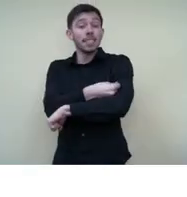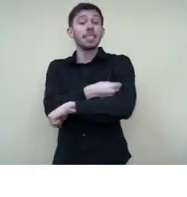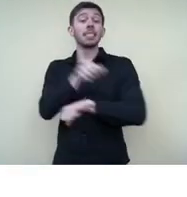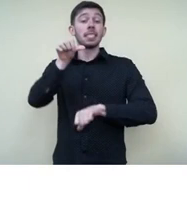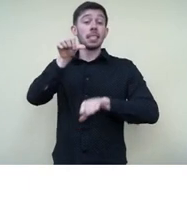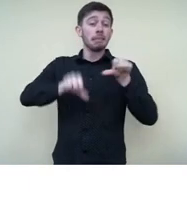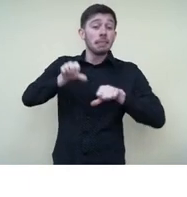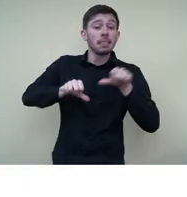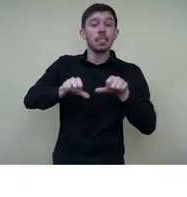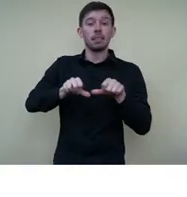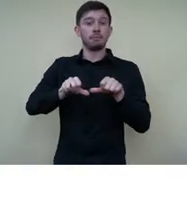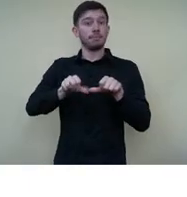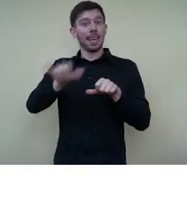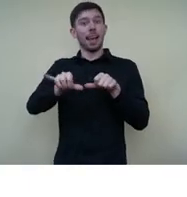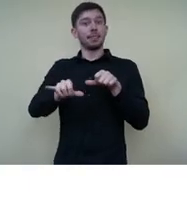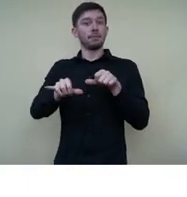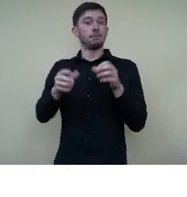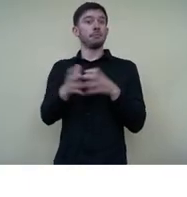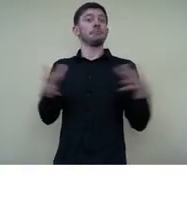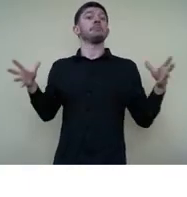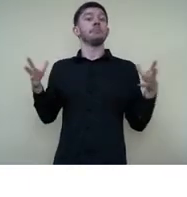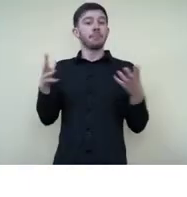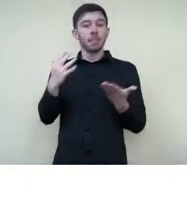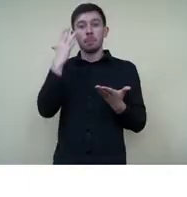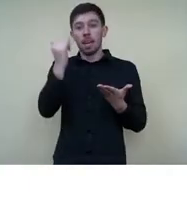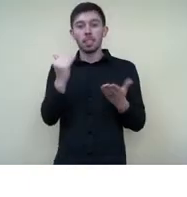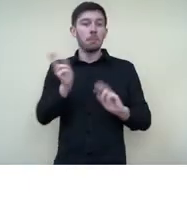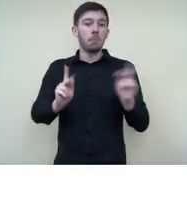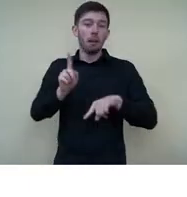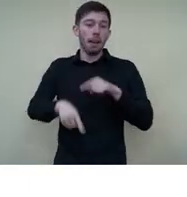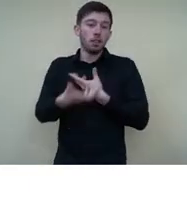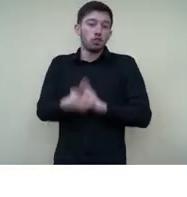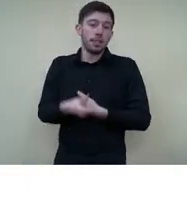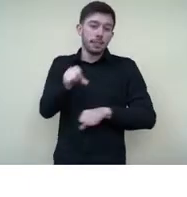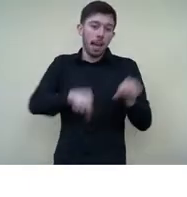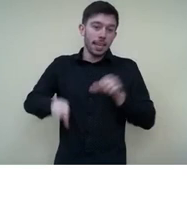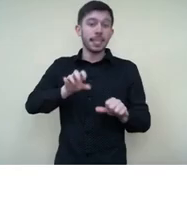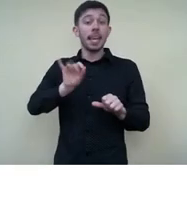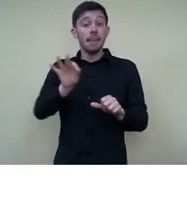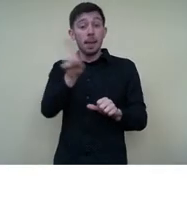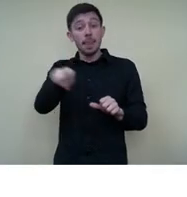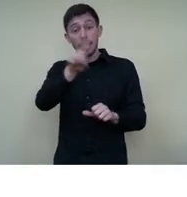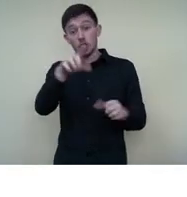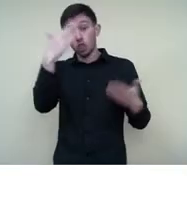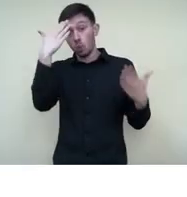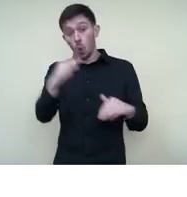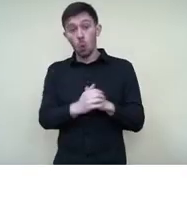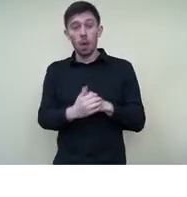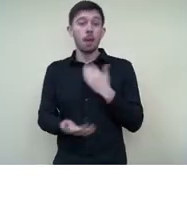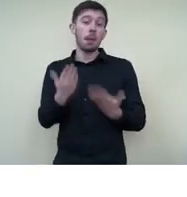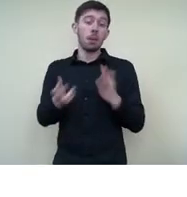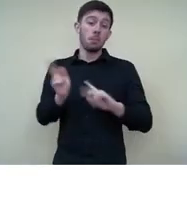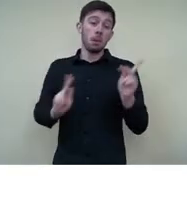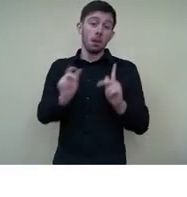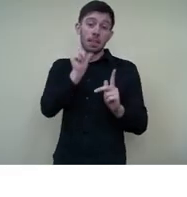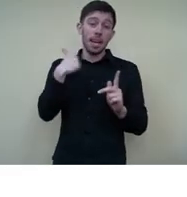not because people don't necessarily believe in the science, but they can't always trust in the science, or they don't know better. And they defer to people who may or may not have